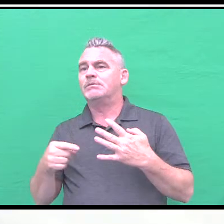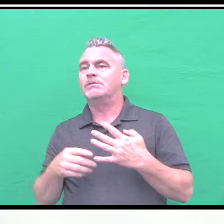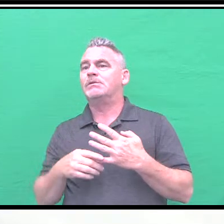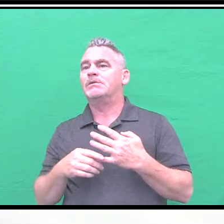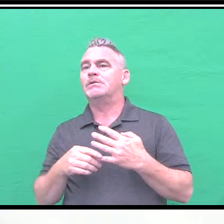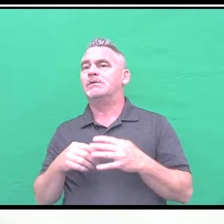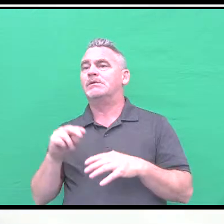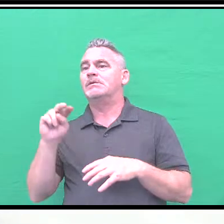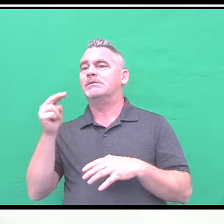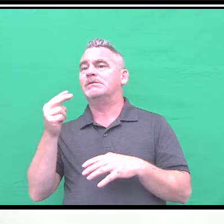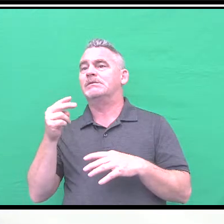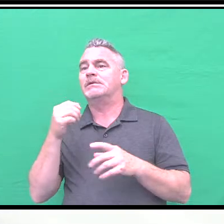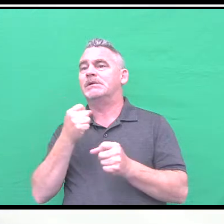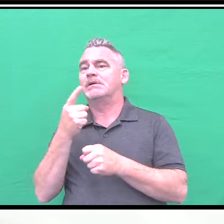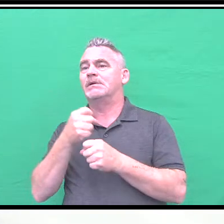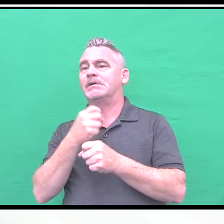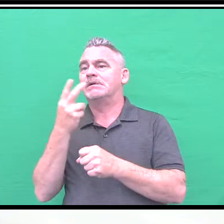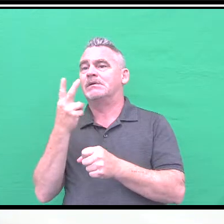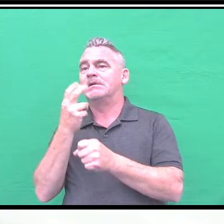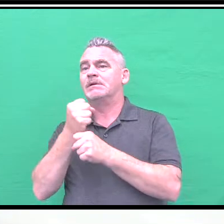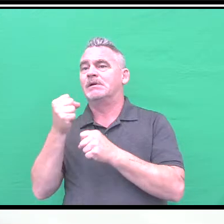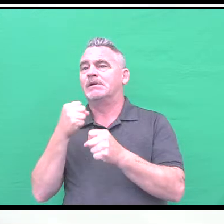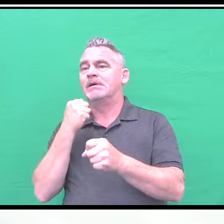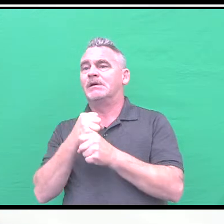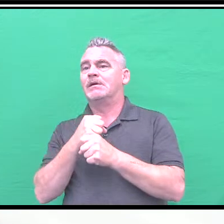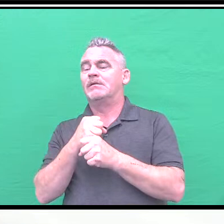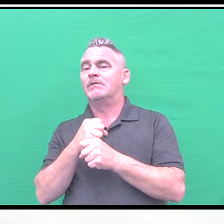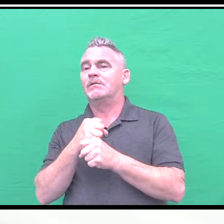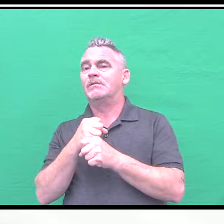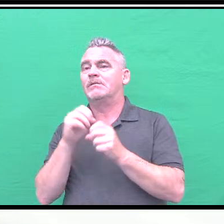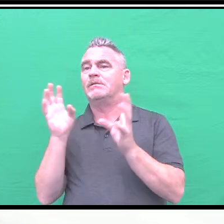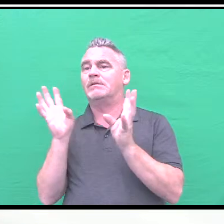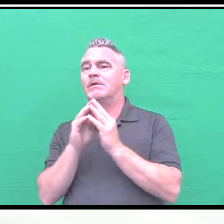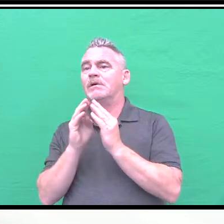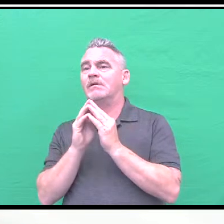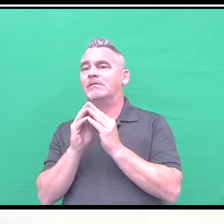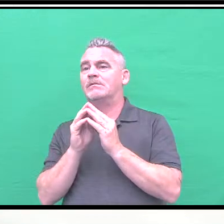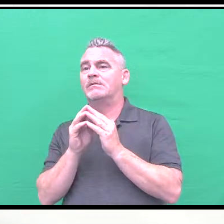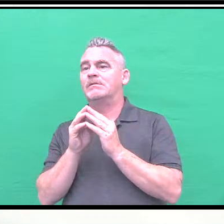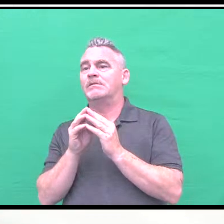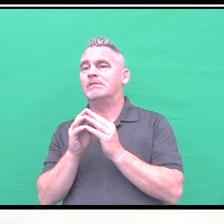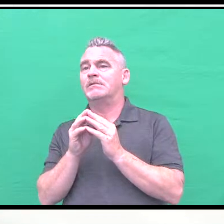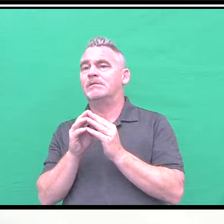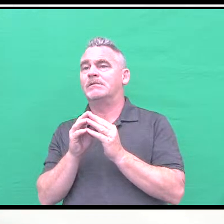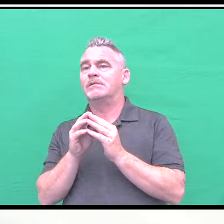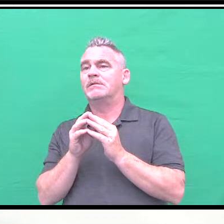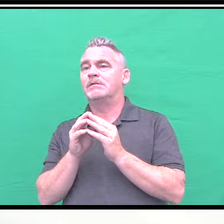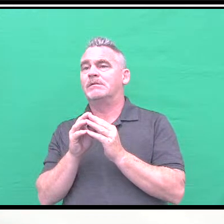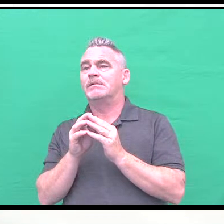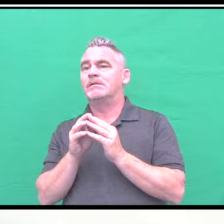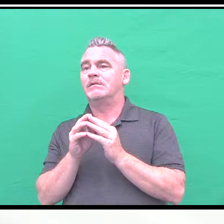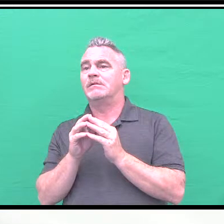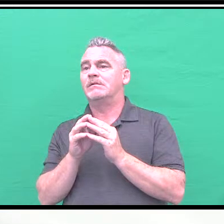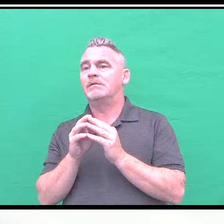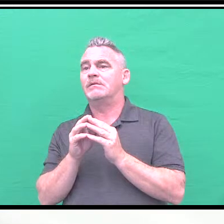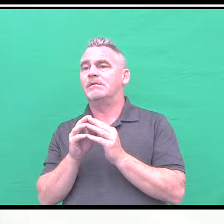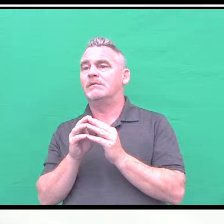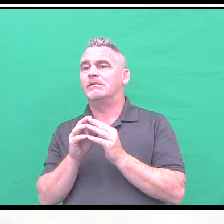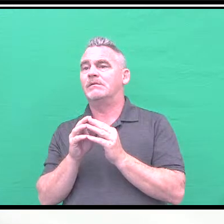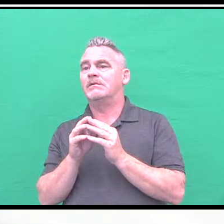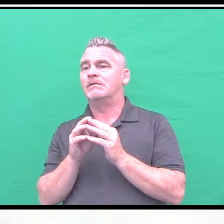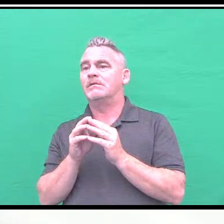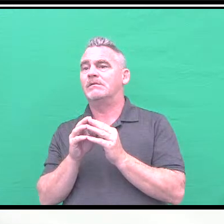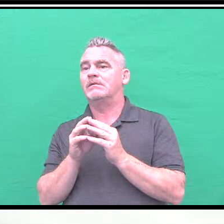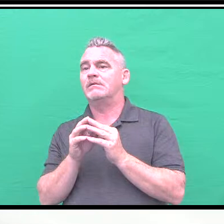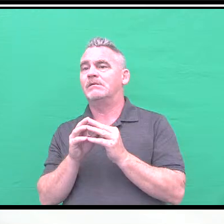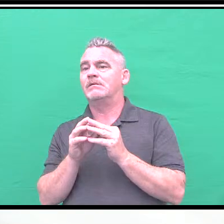second annual conference. I'm excited to see more than one a year. I'm dreaming big, and I